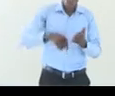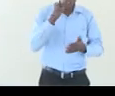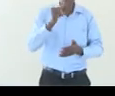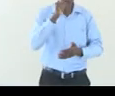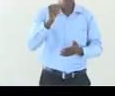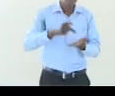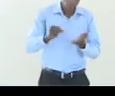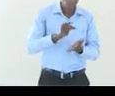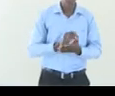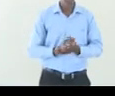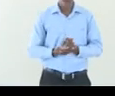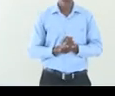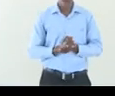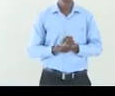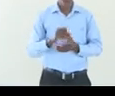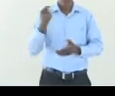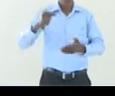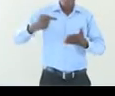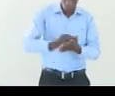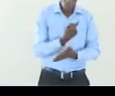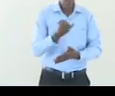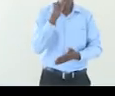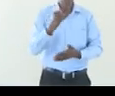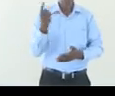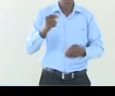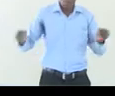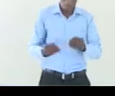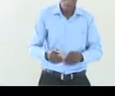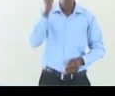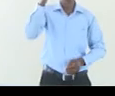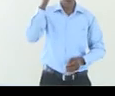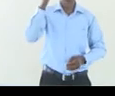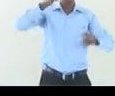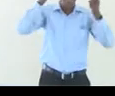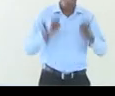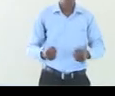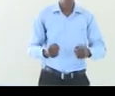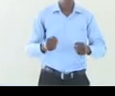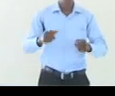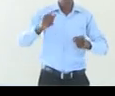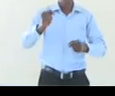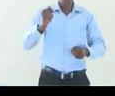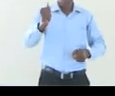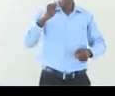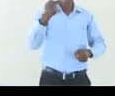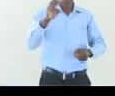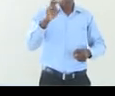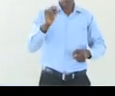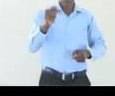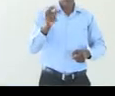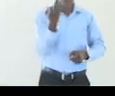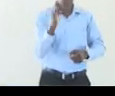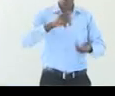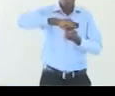it. Some of you have read my book, The Prophetic Church. I have written a lot about the fact that